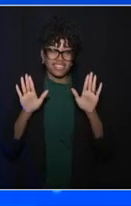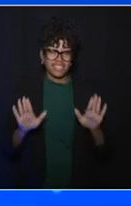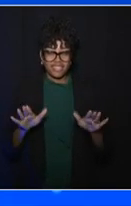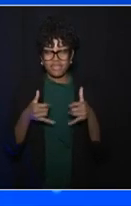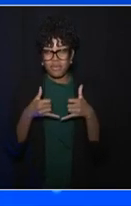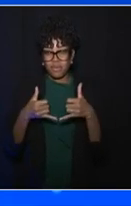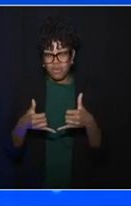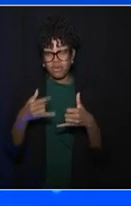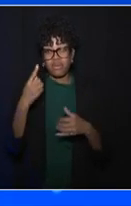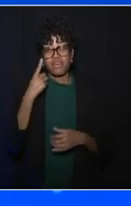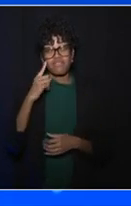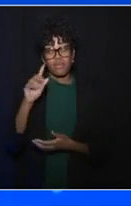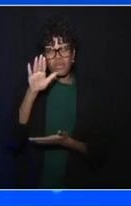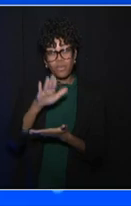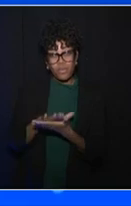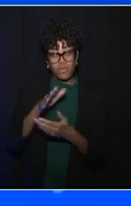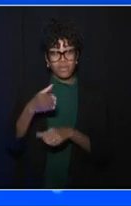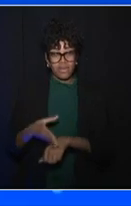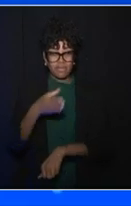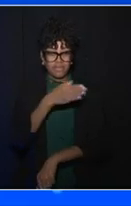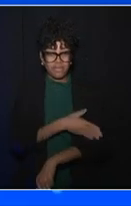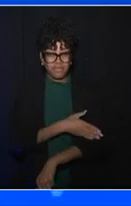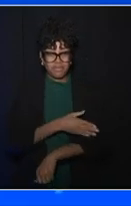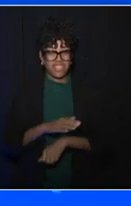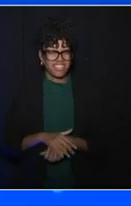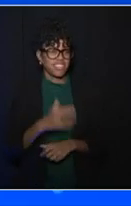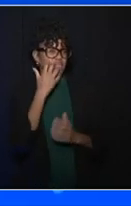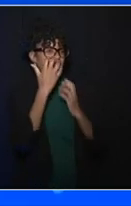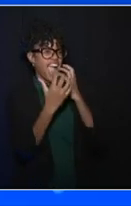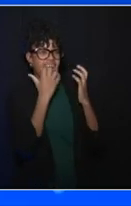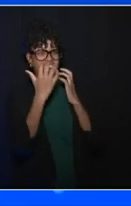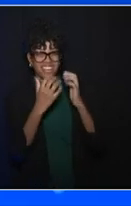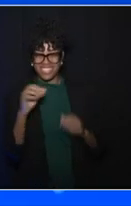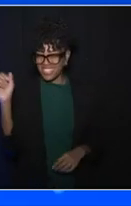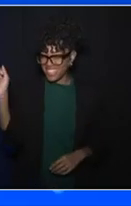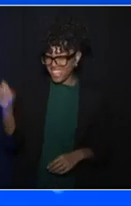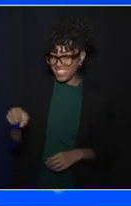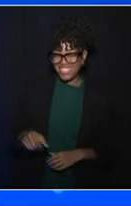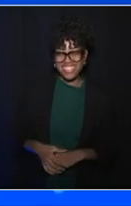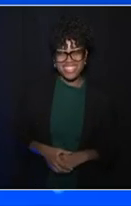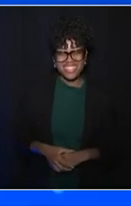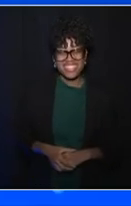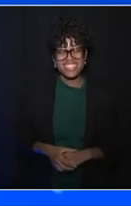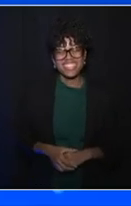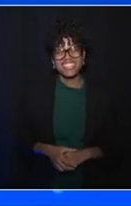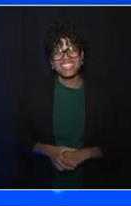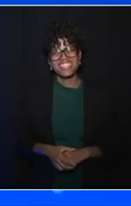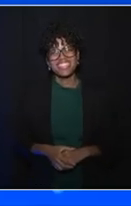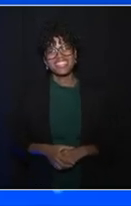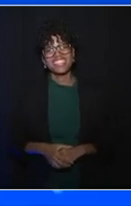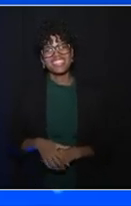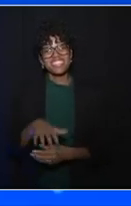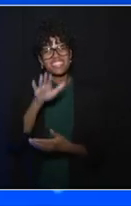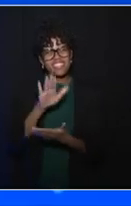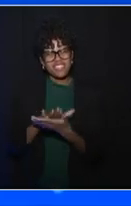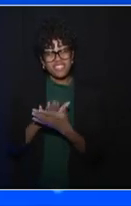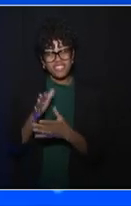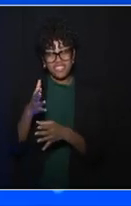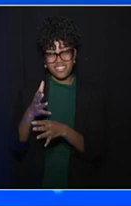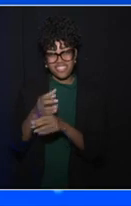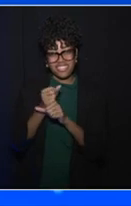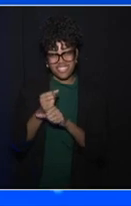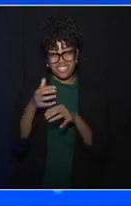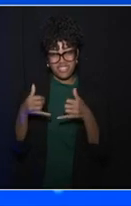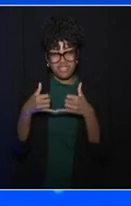for School Improvement. Yes. The school receiving this award